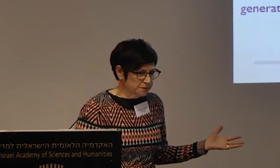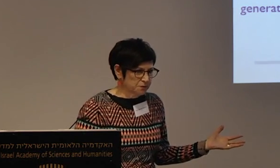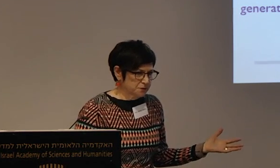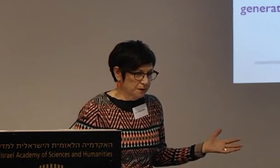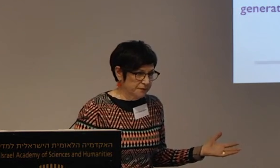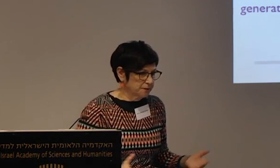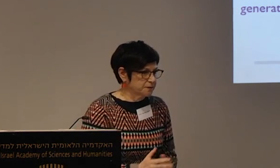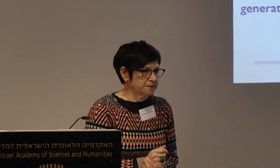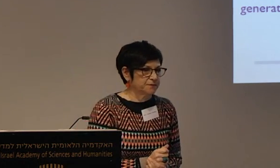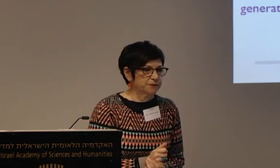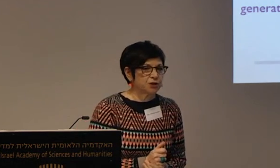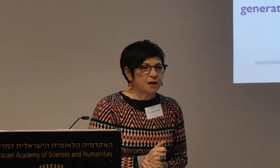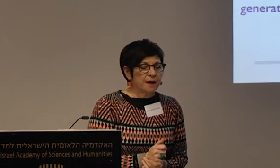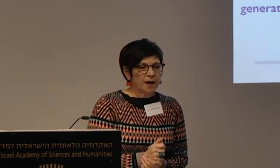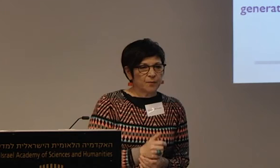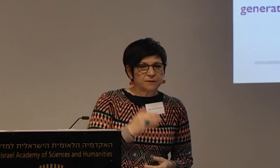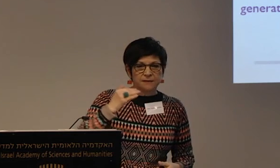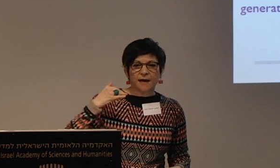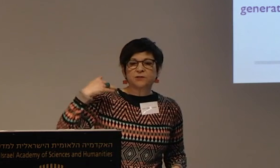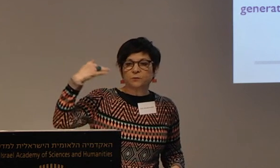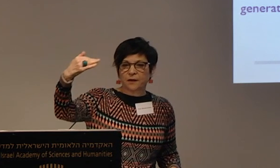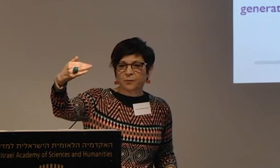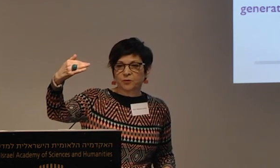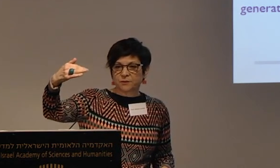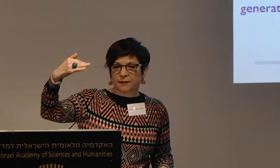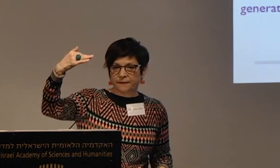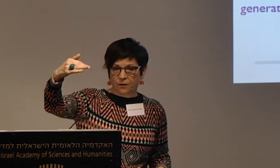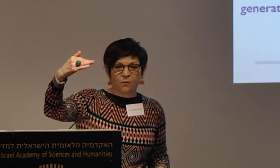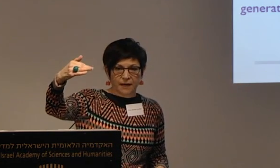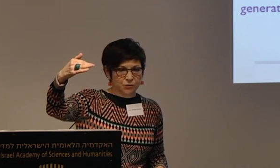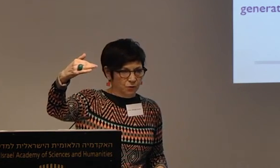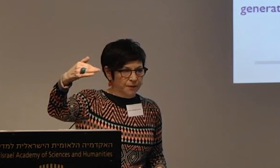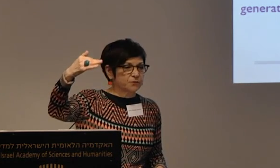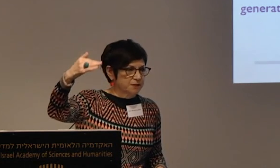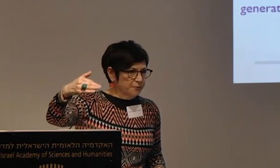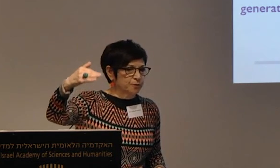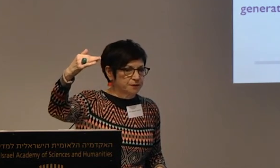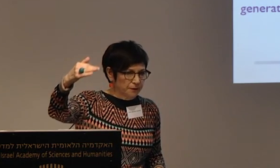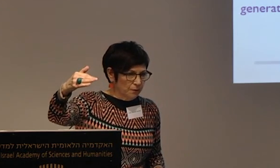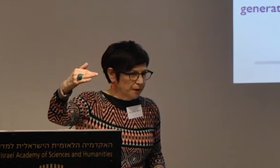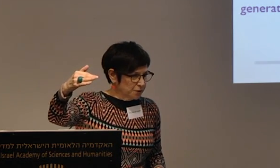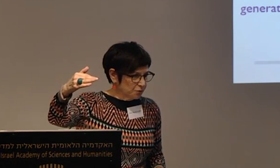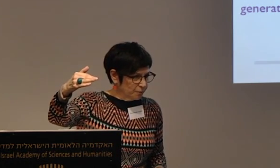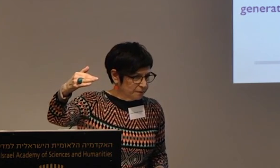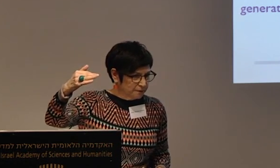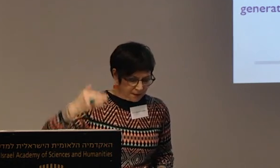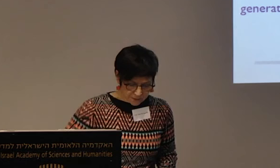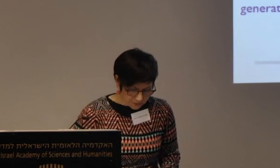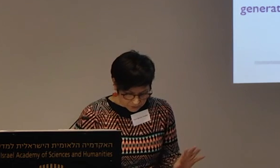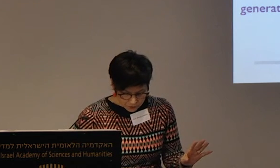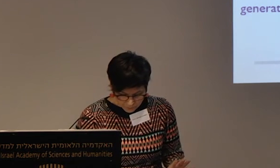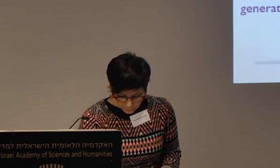very generous to us throughout the years in this village, signed to another person in their own age group, another deaf person in their own age group,